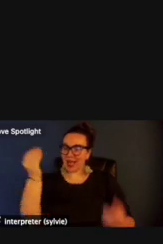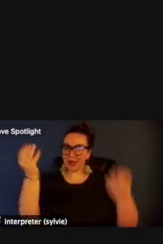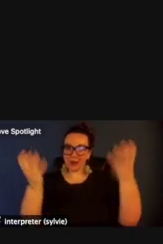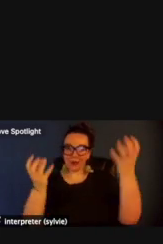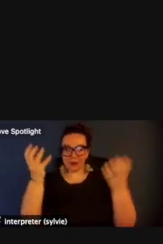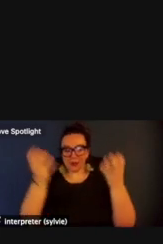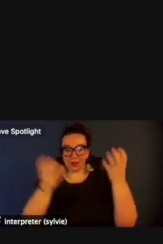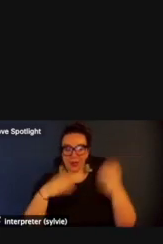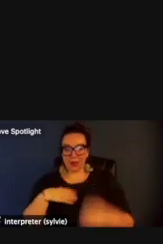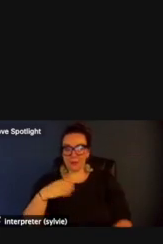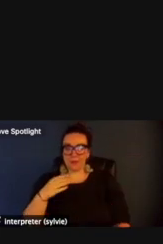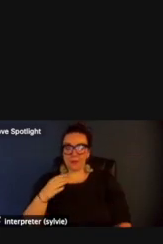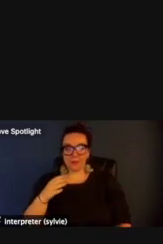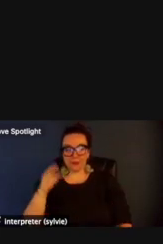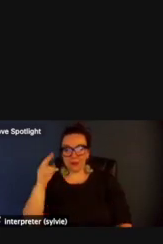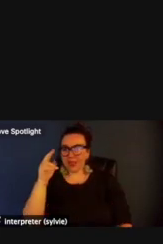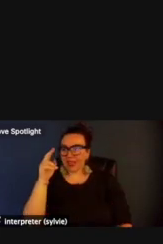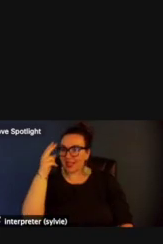also came with us.